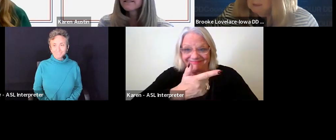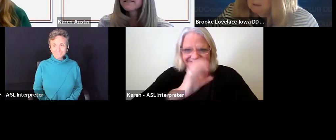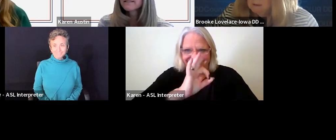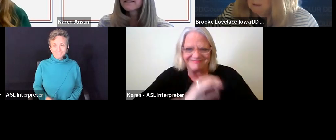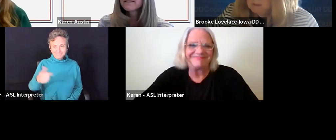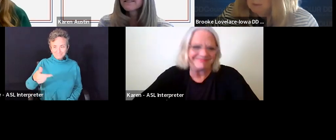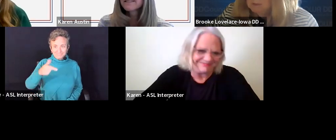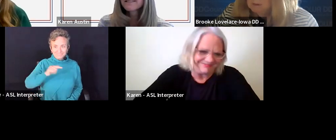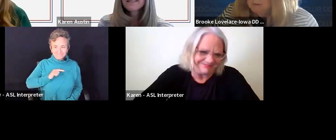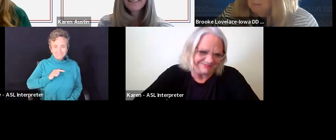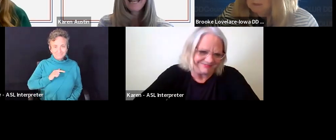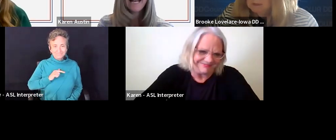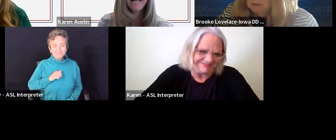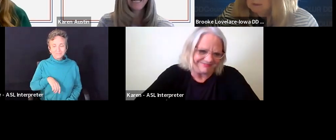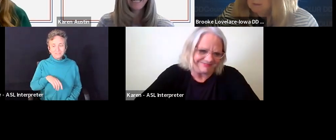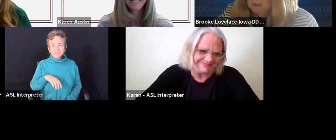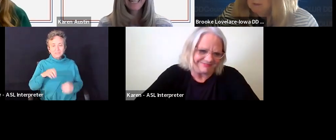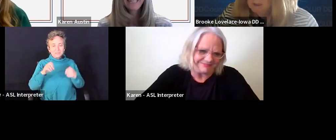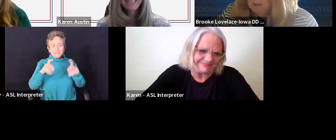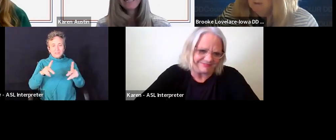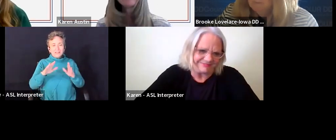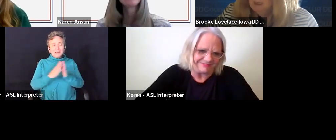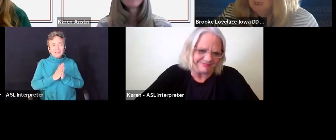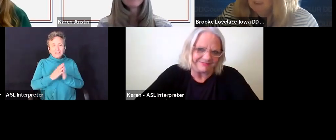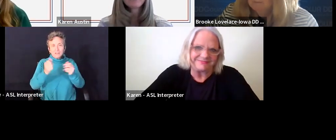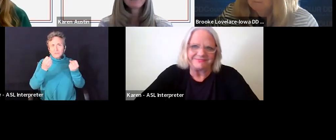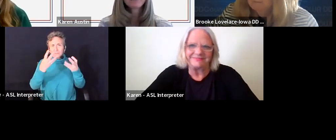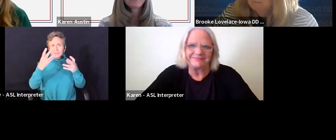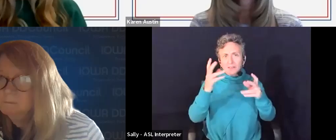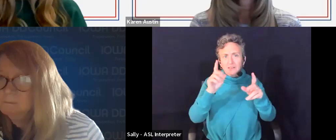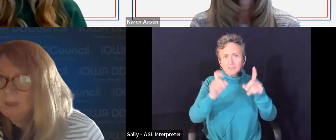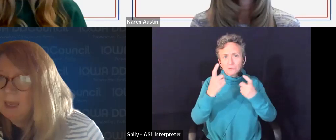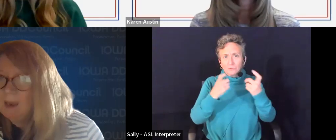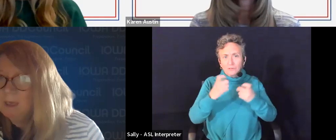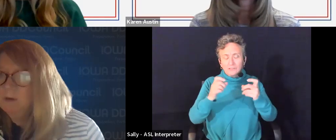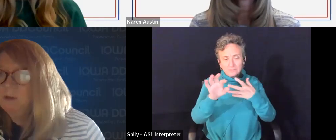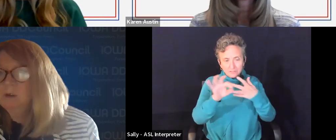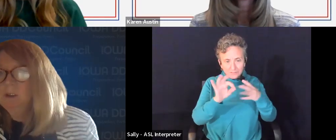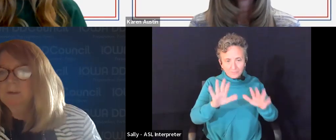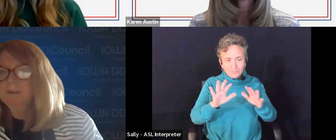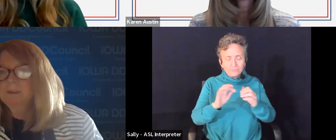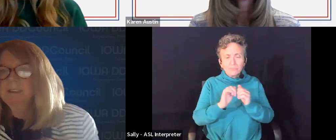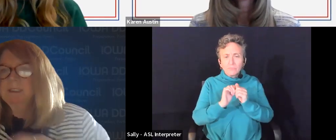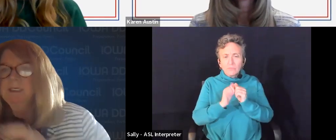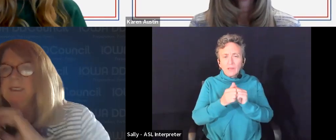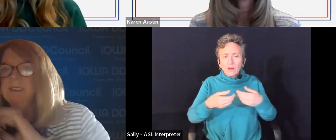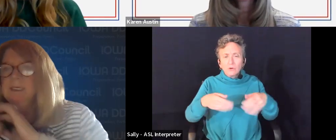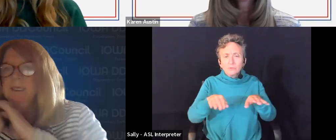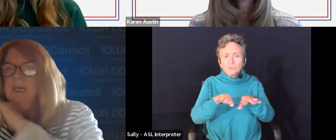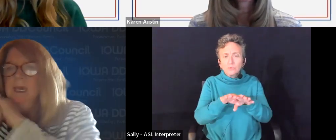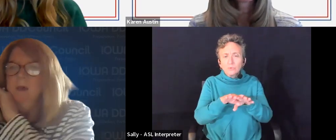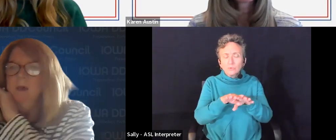Just a second here. I lost my place with all the questions. Okay, here we are. How do you close